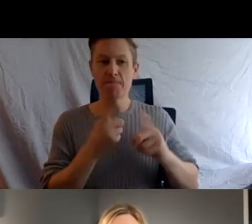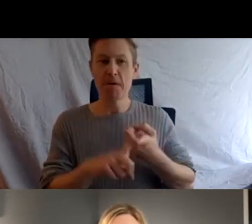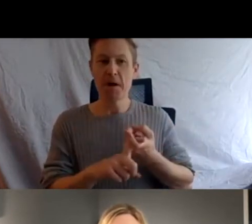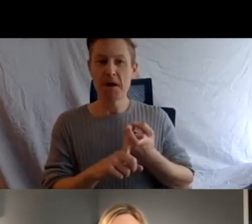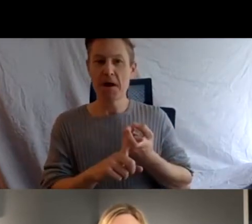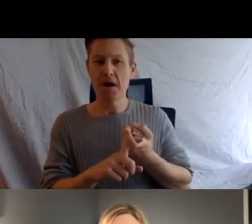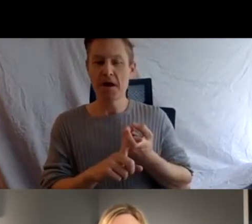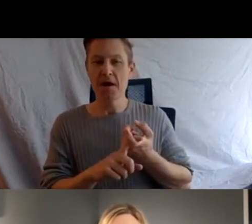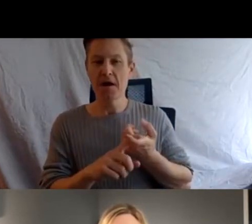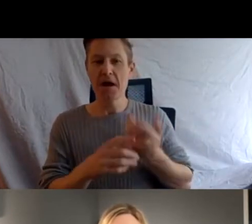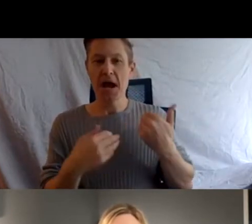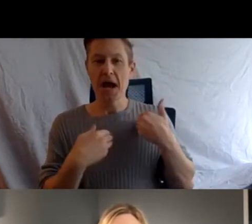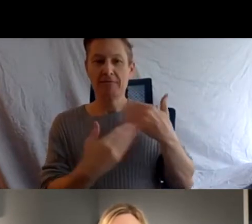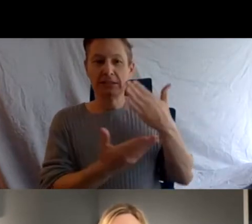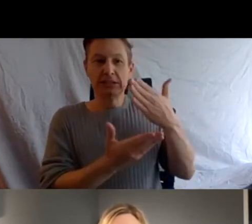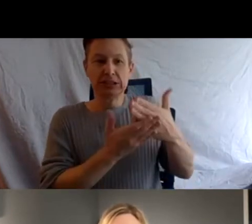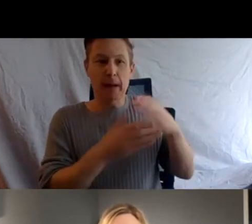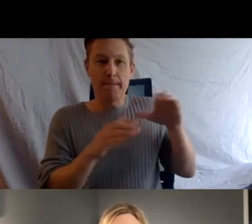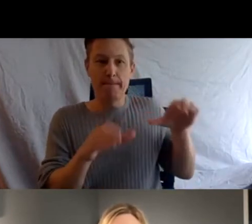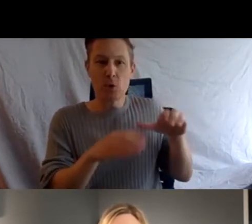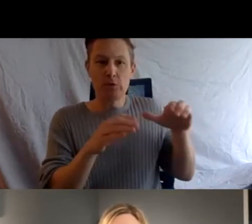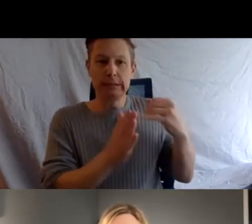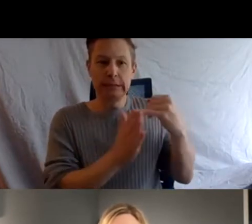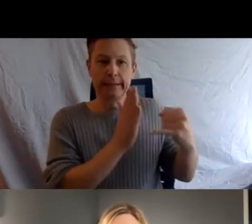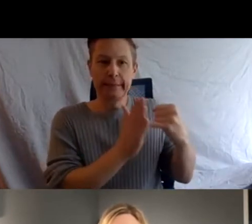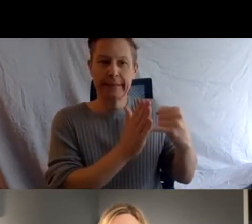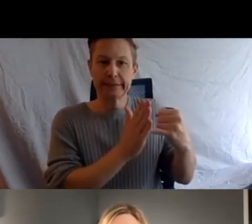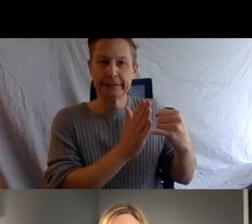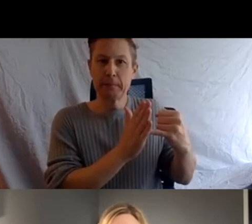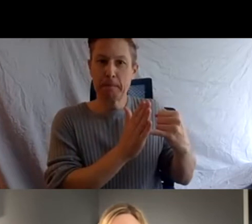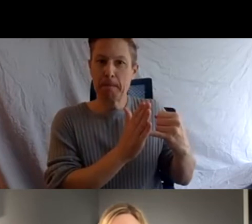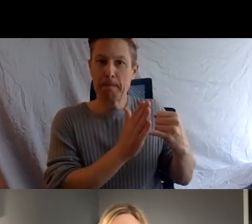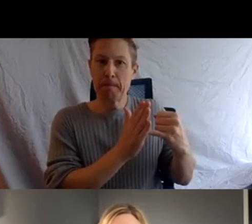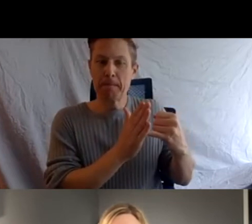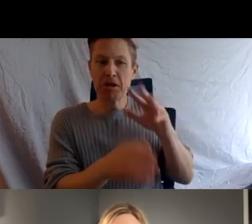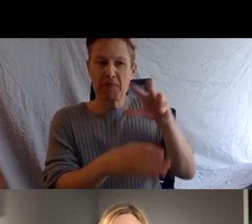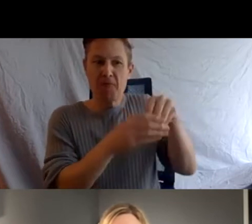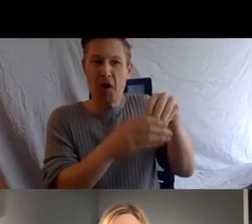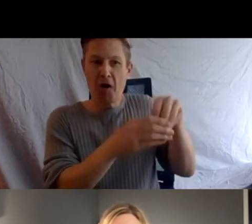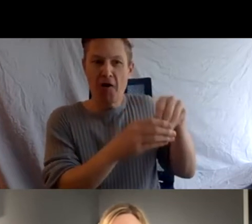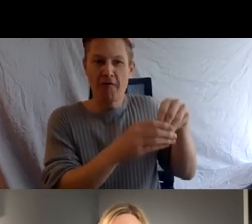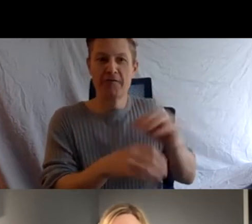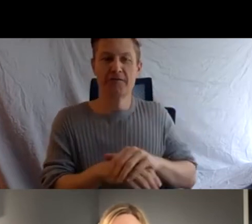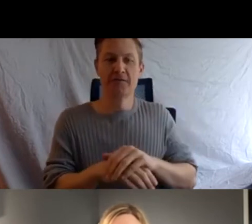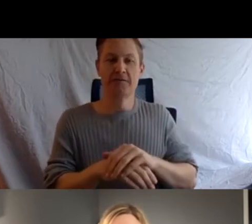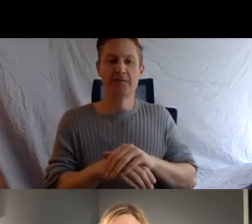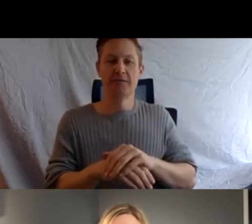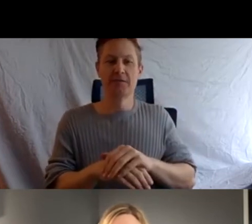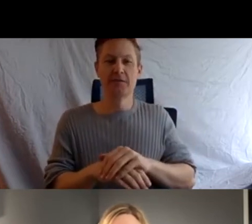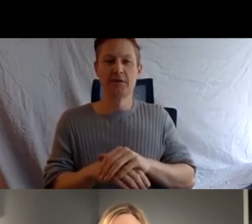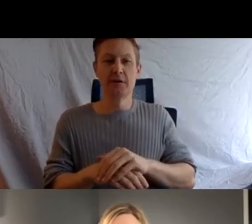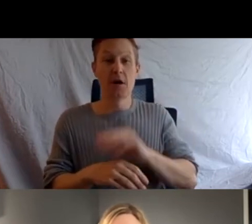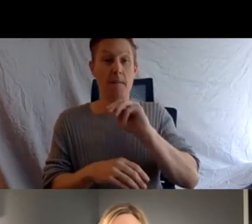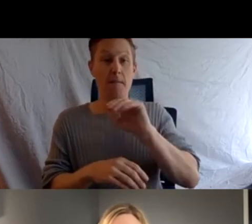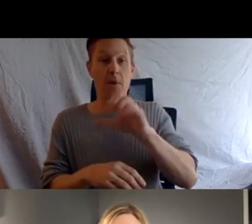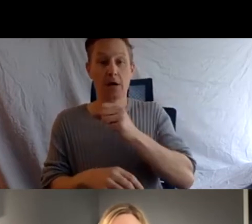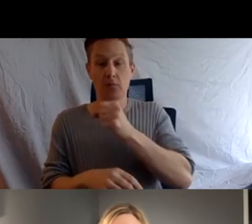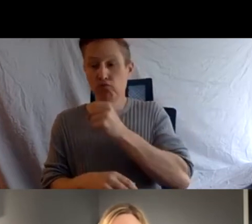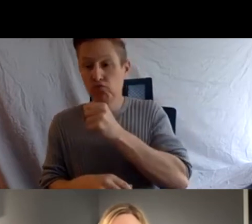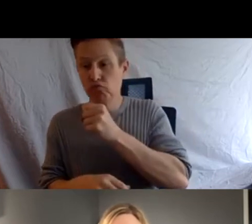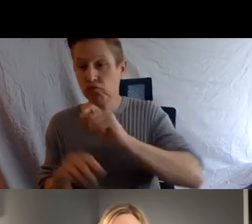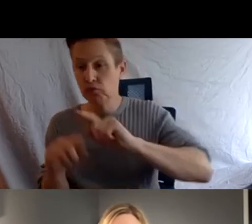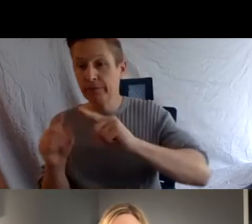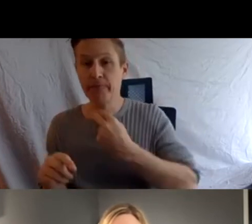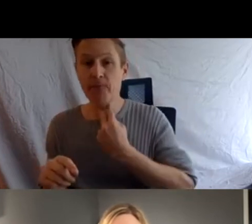doing a stop motion animation or something, and just getting in front of a microphone and doing voices.